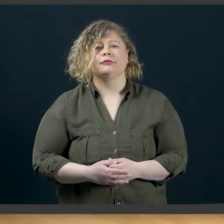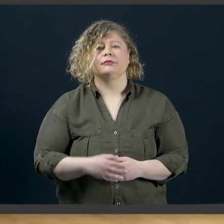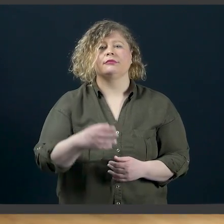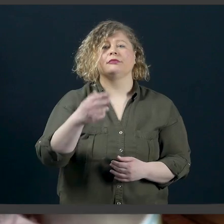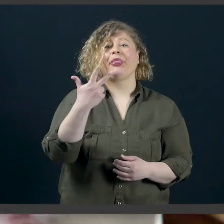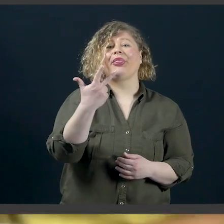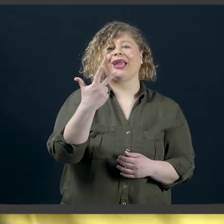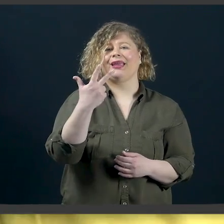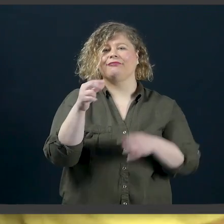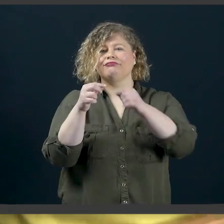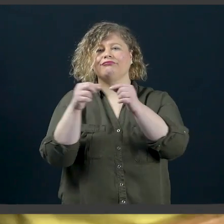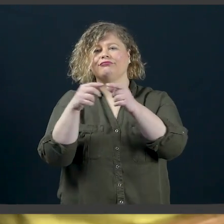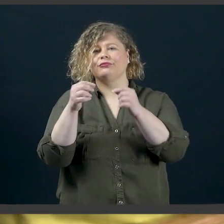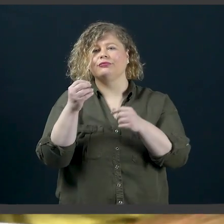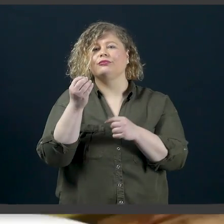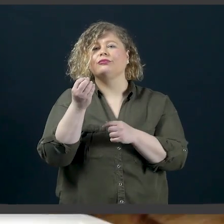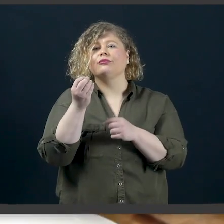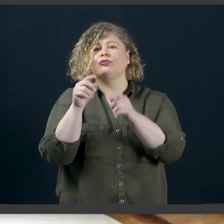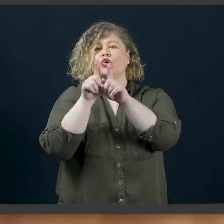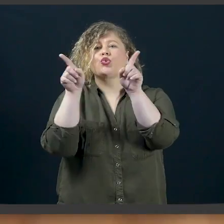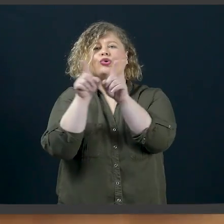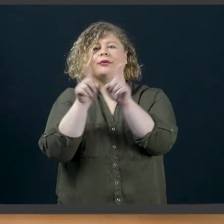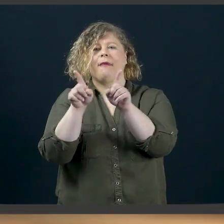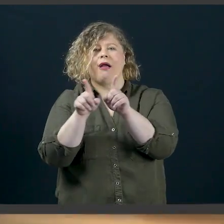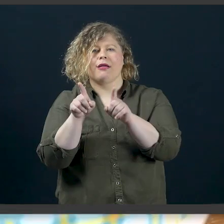Finely chop 3 sprigs of rosemary.